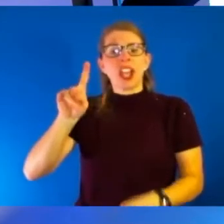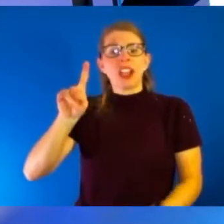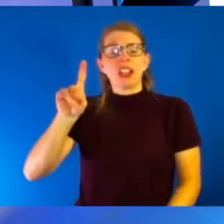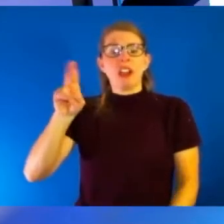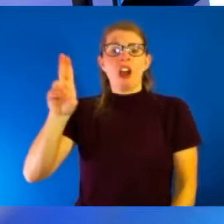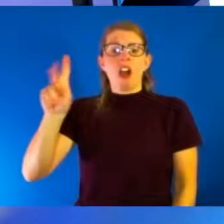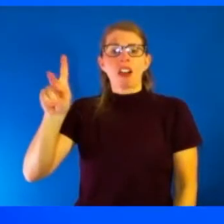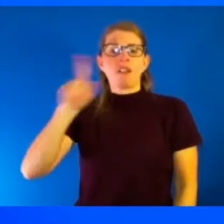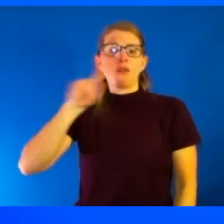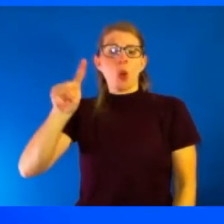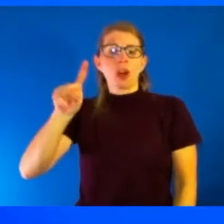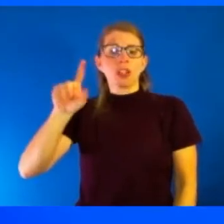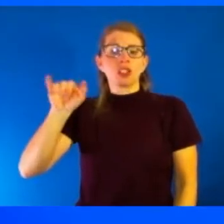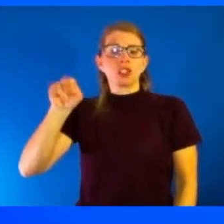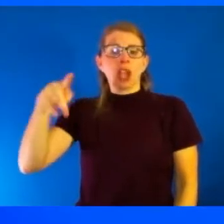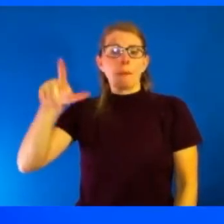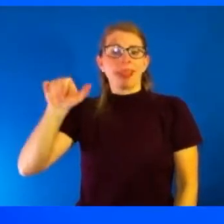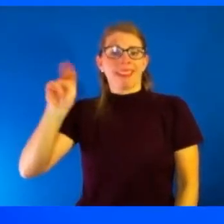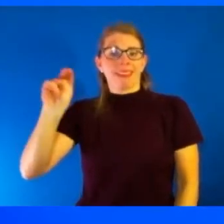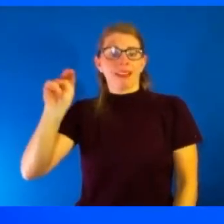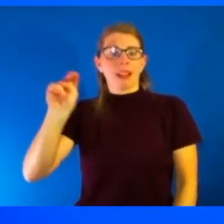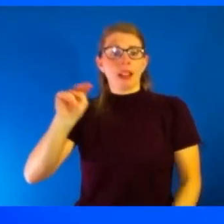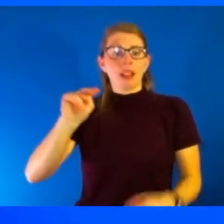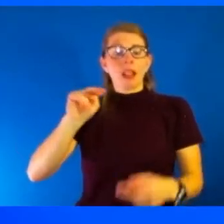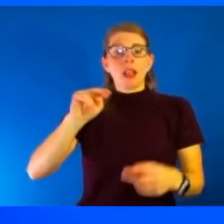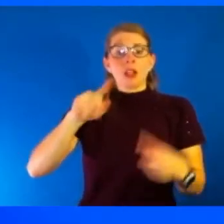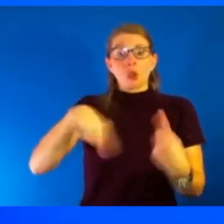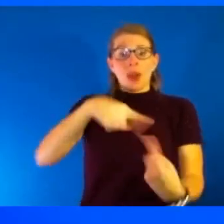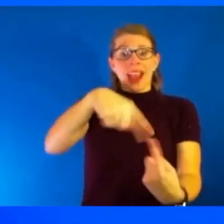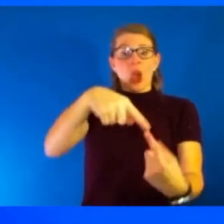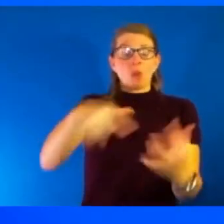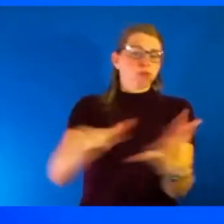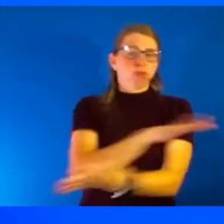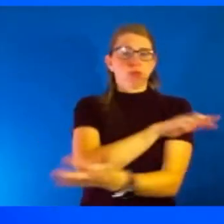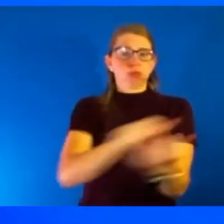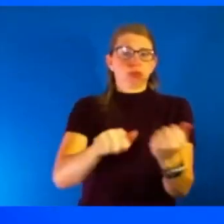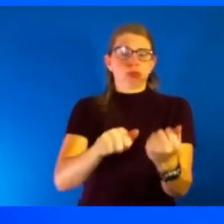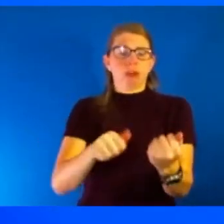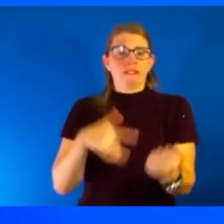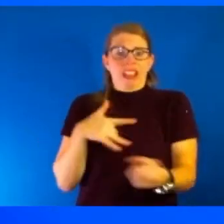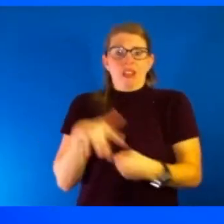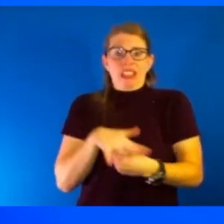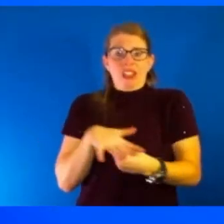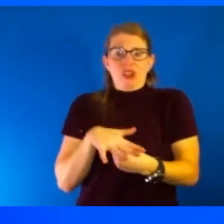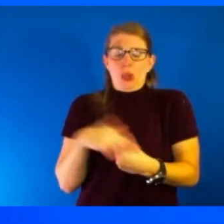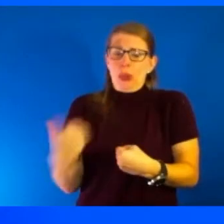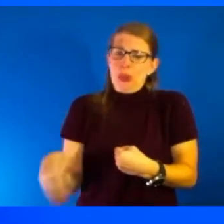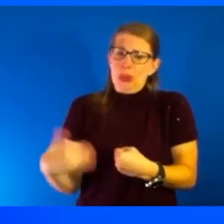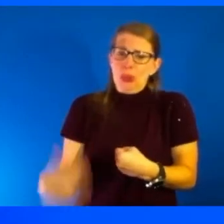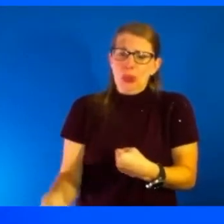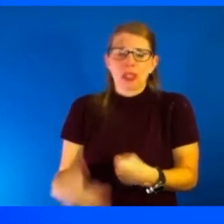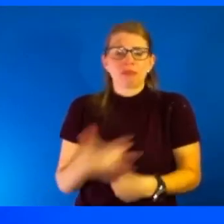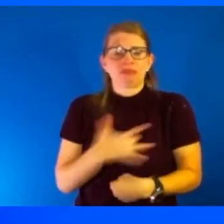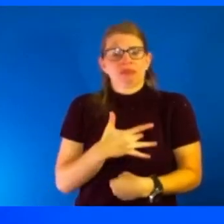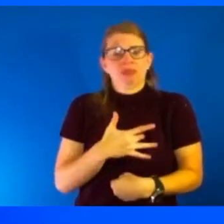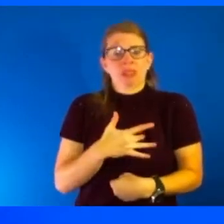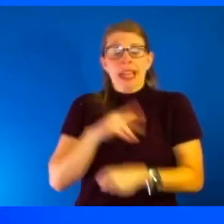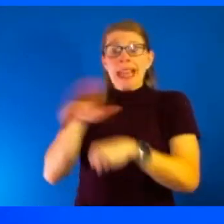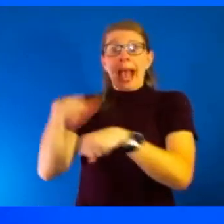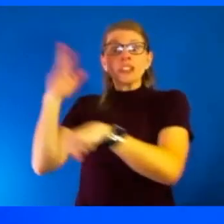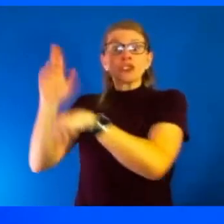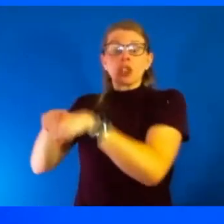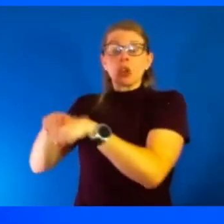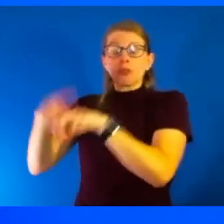Absolutely. Well, the devastation from that tornado, while I know it was felt acutely locally, was, you know, all of us nationally, you know,